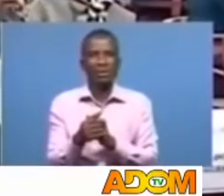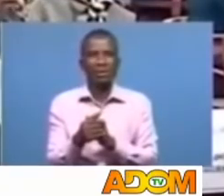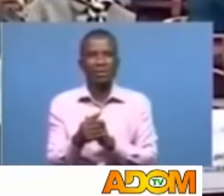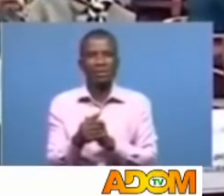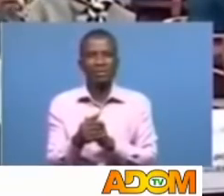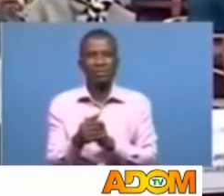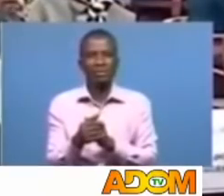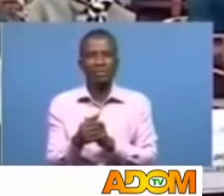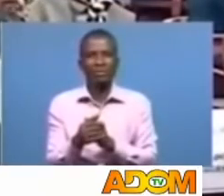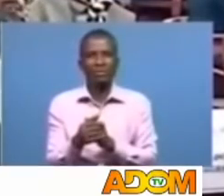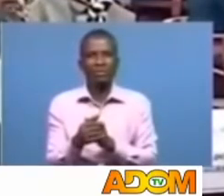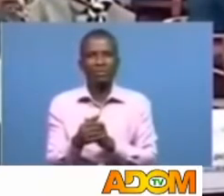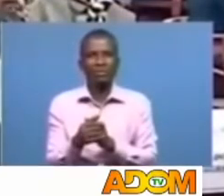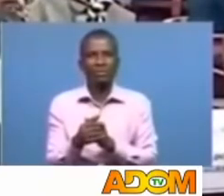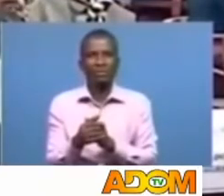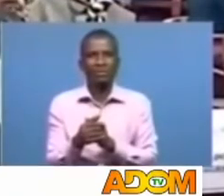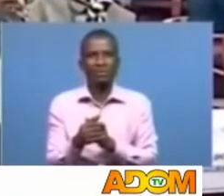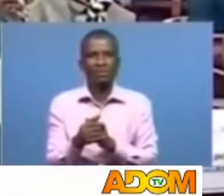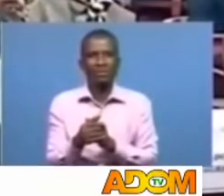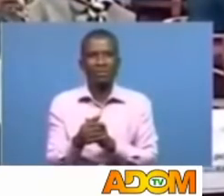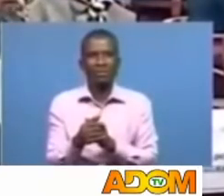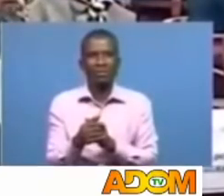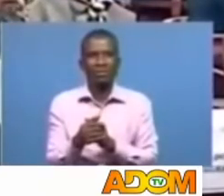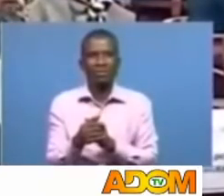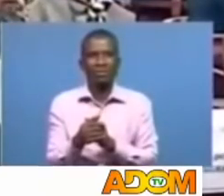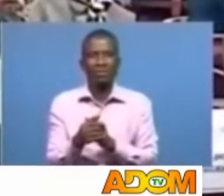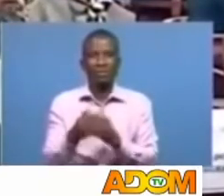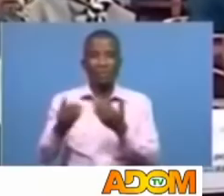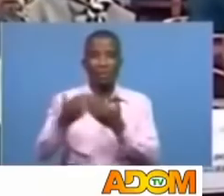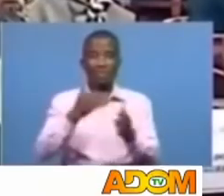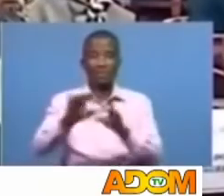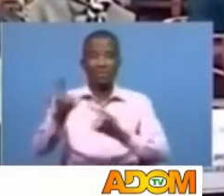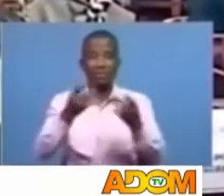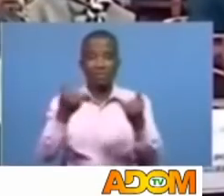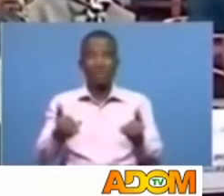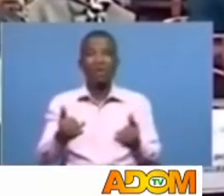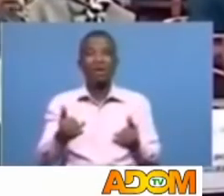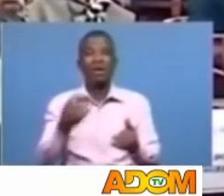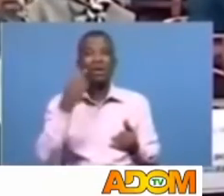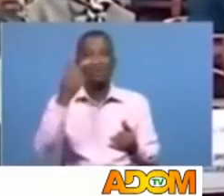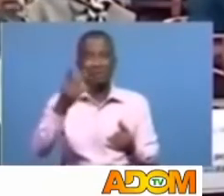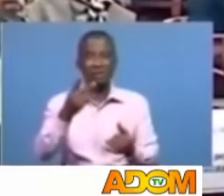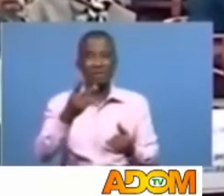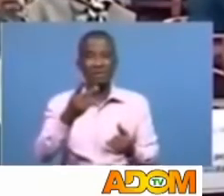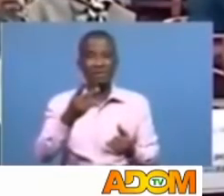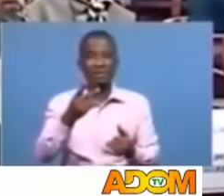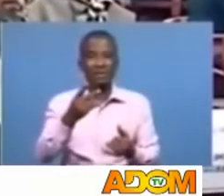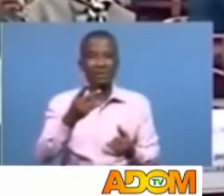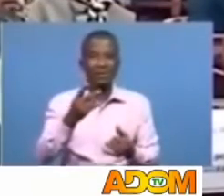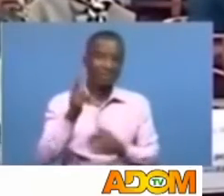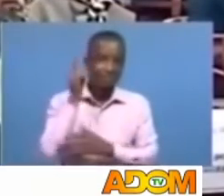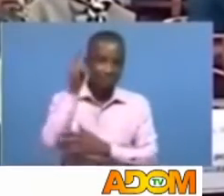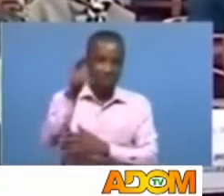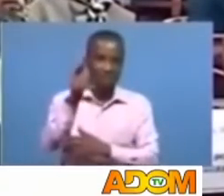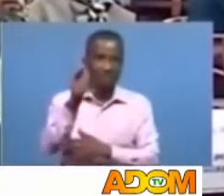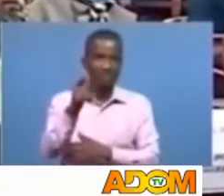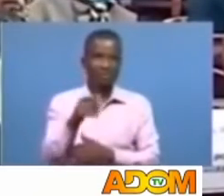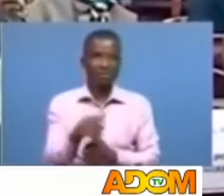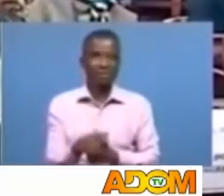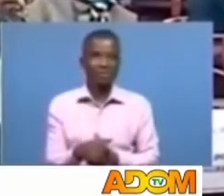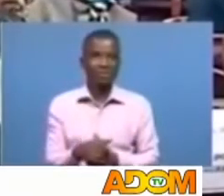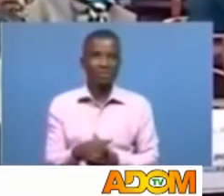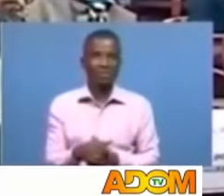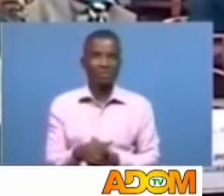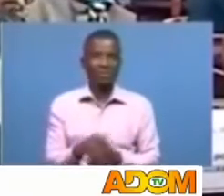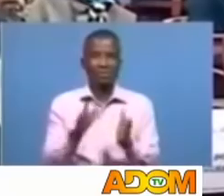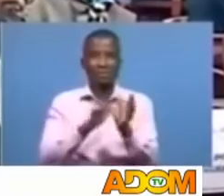wind, and they shall reap the whirlwind. These are the words of the prophet Hosea, to be found in Hosea